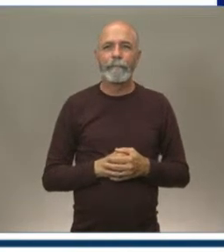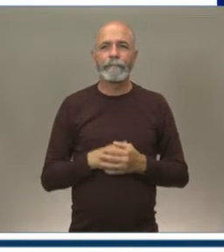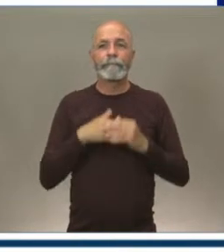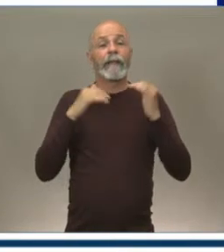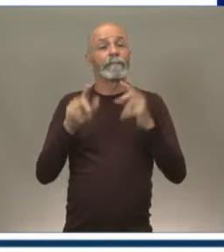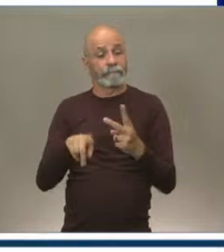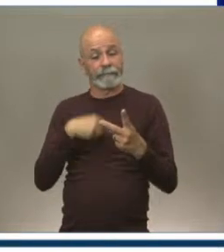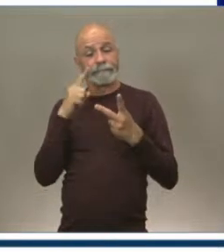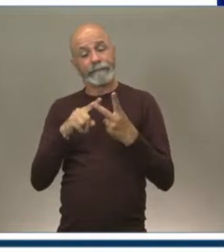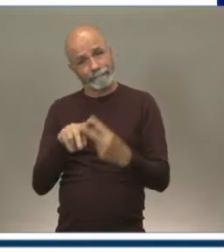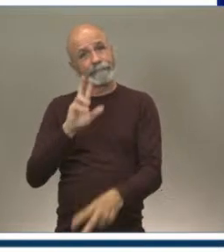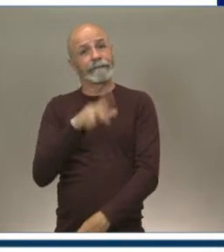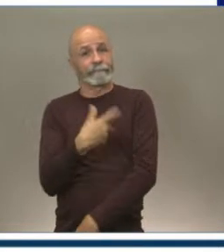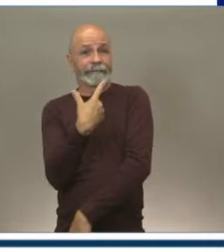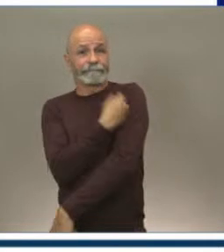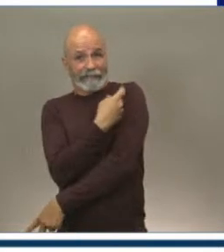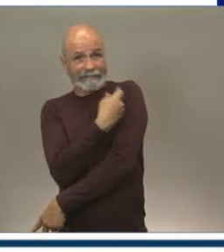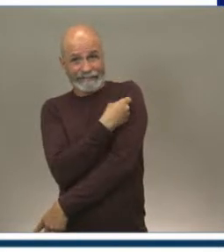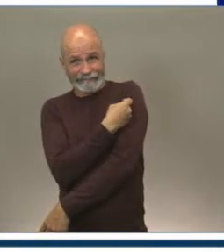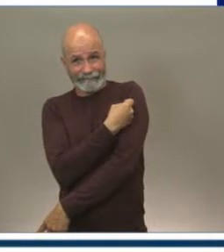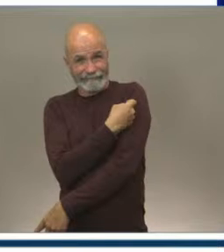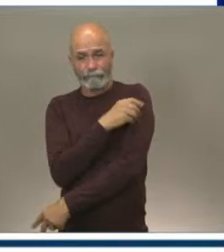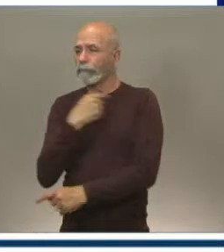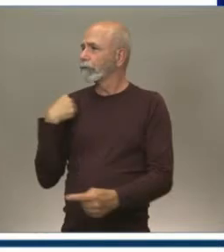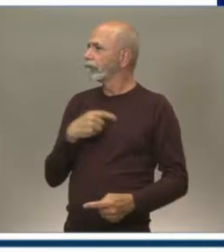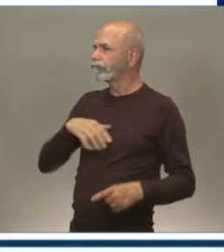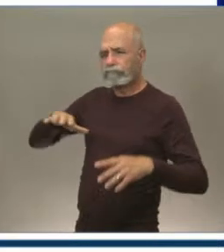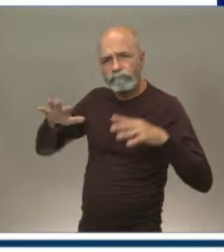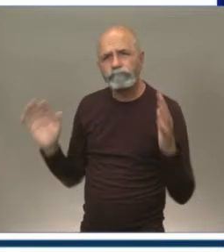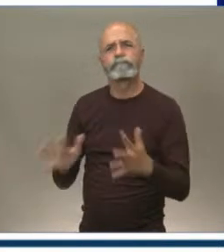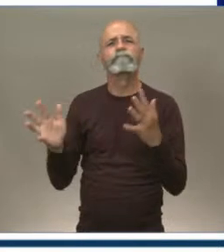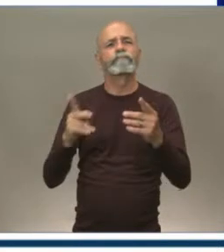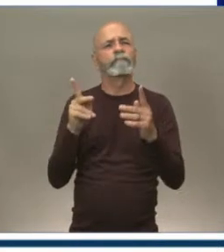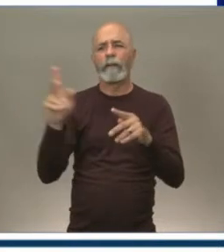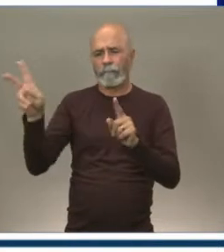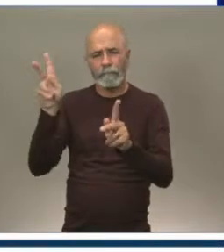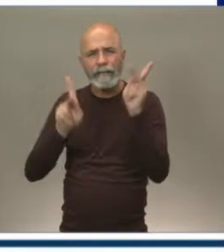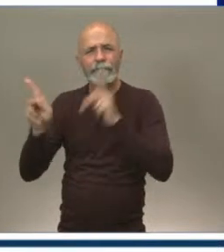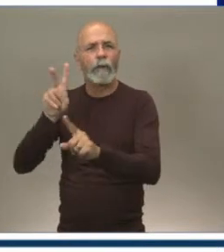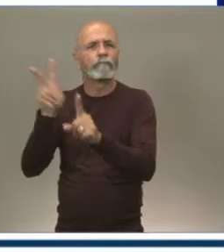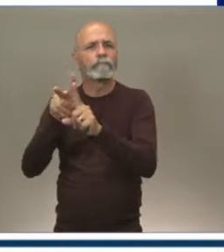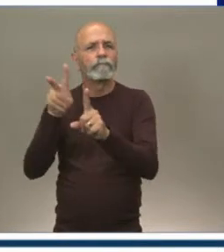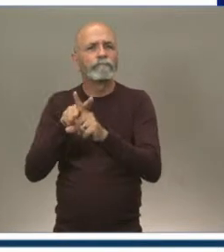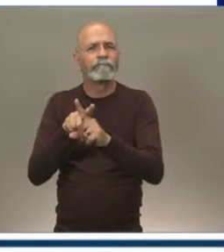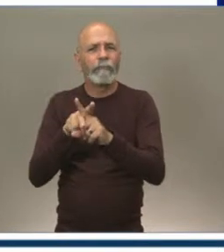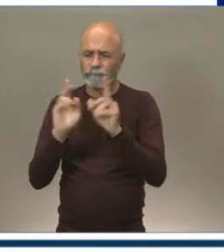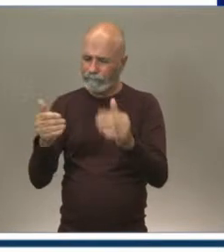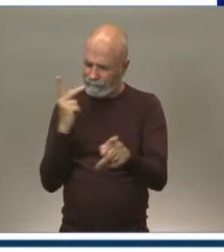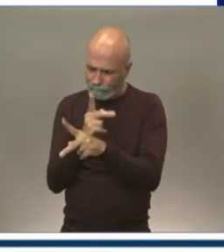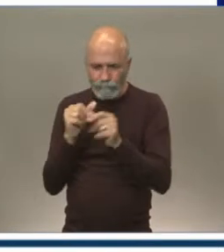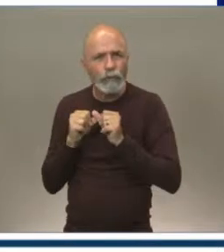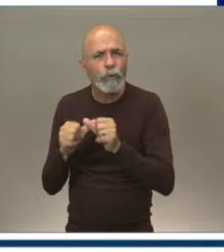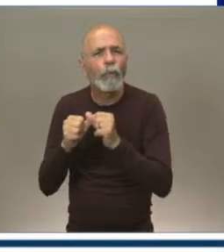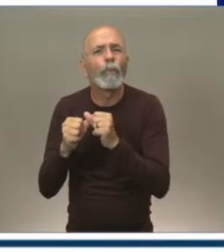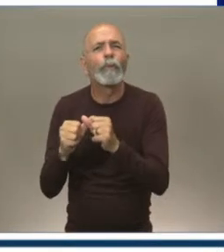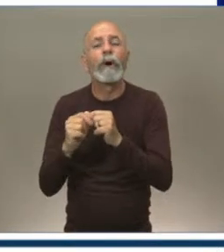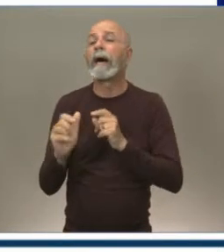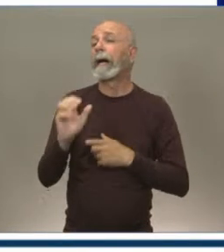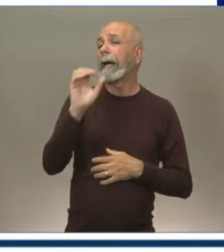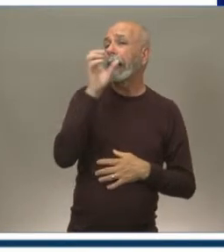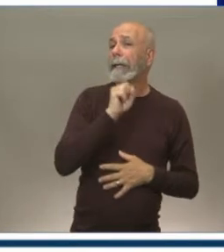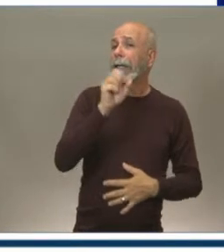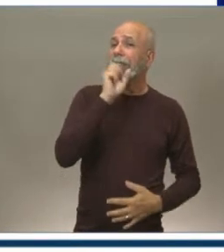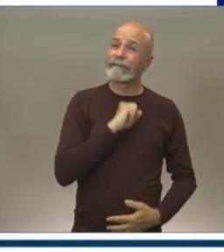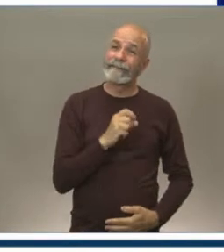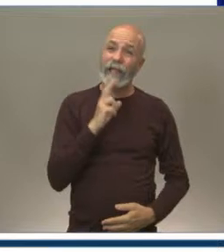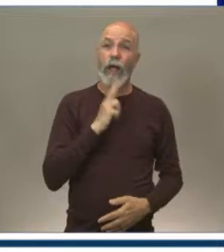to encourage people to book their vaccine. We are obviously ramping up. We just dropped the age at the end of last week to